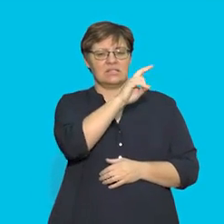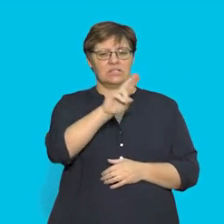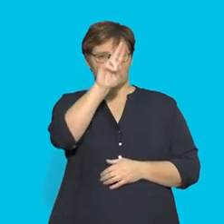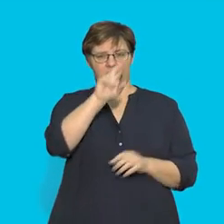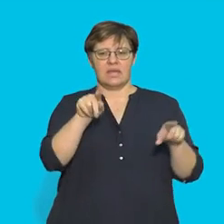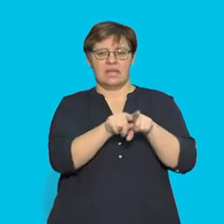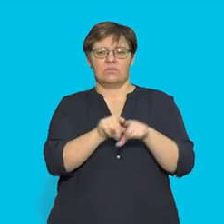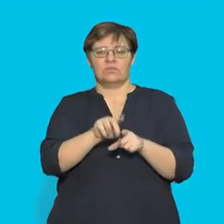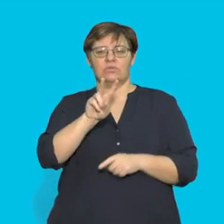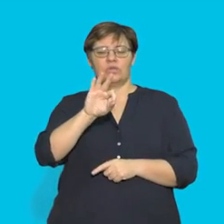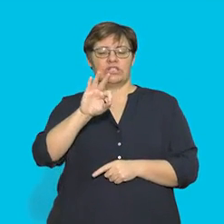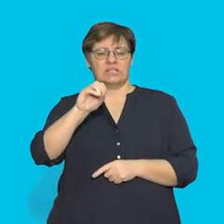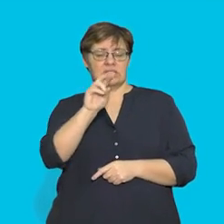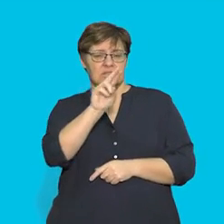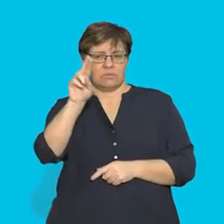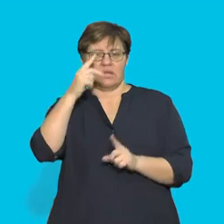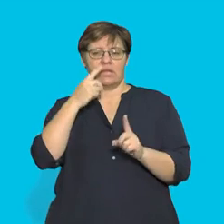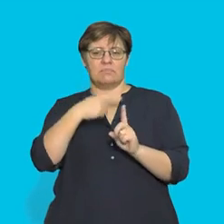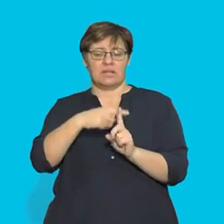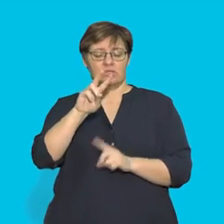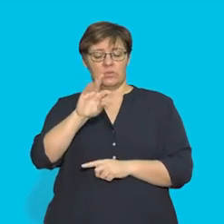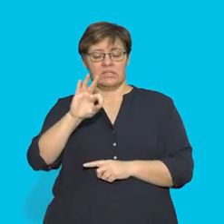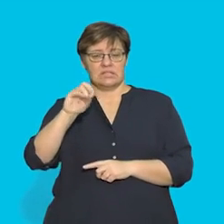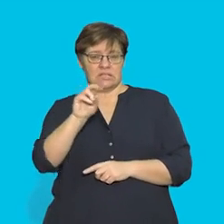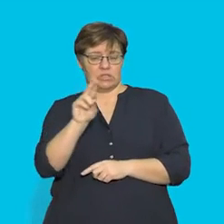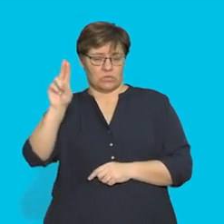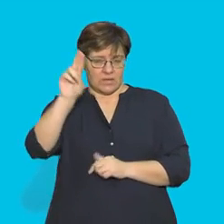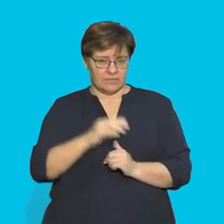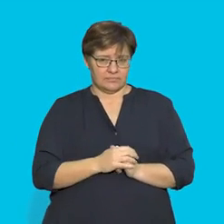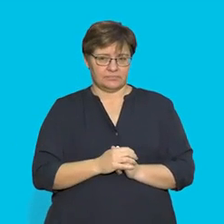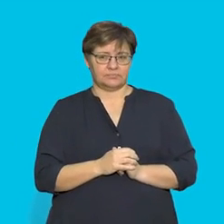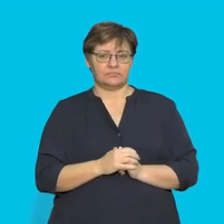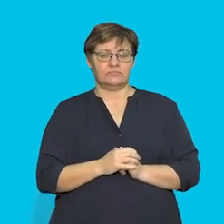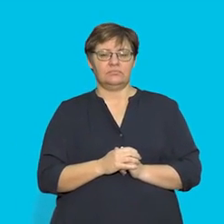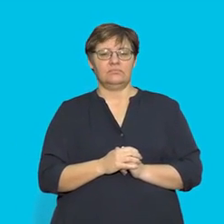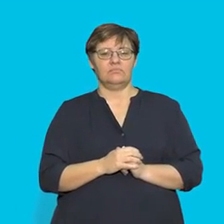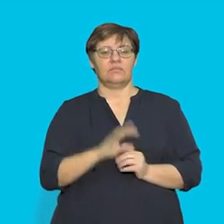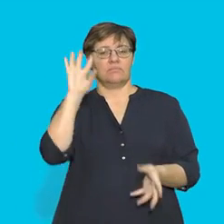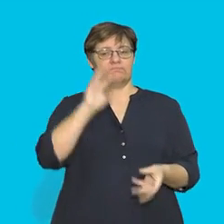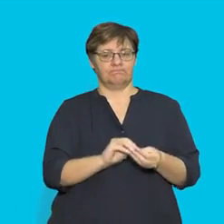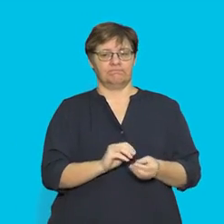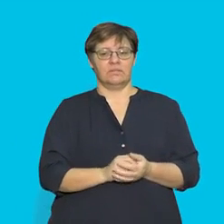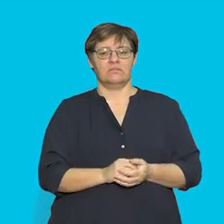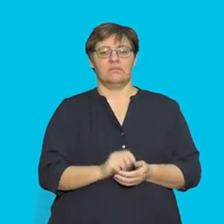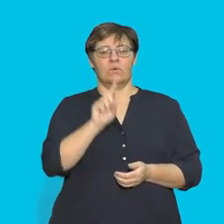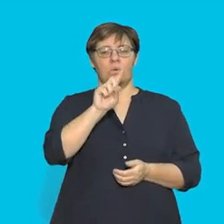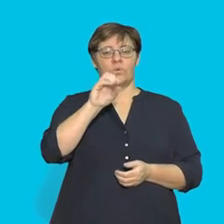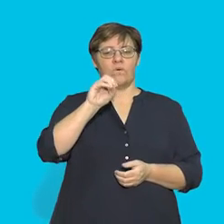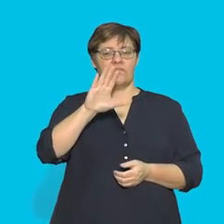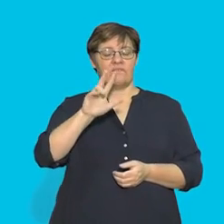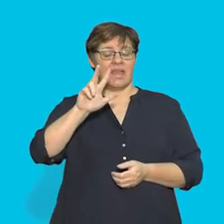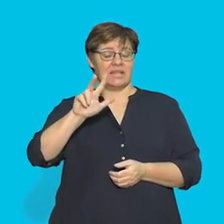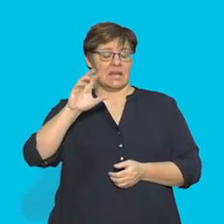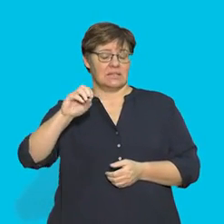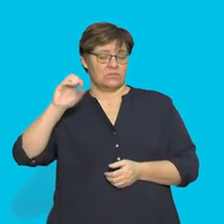simple. So AC squared, the hypotenuse will be the sum of the two sides squared. So 230 squared and 230 squared. We've got to add them